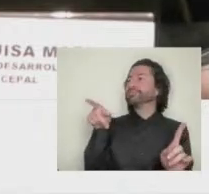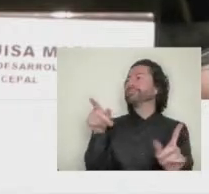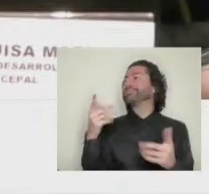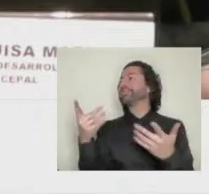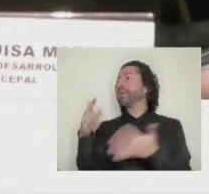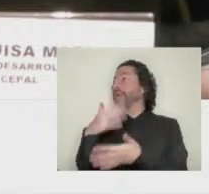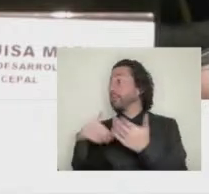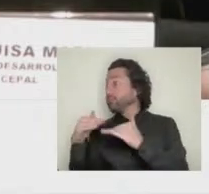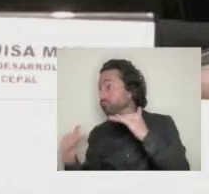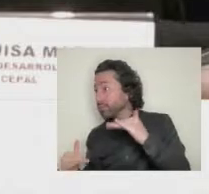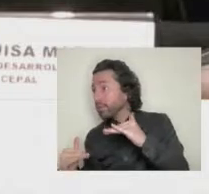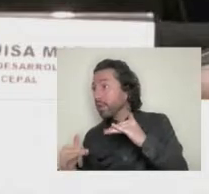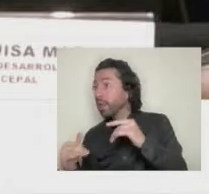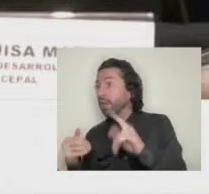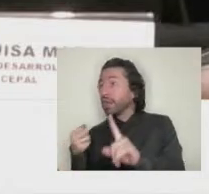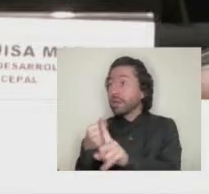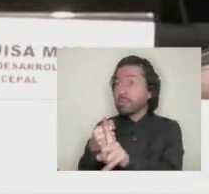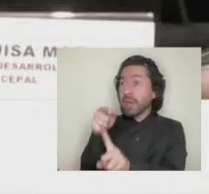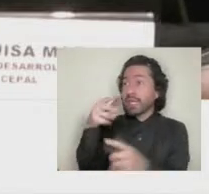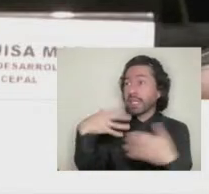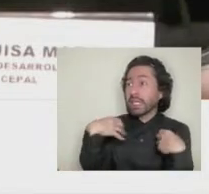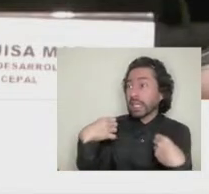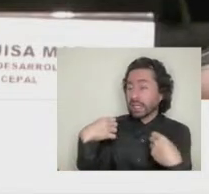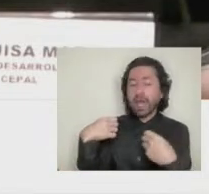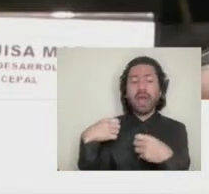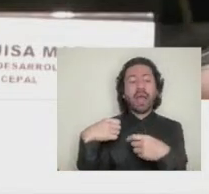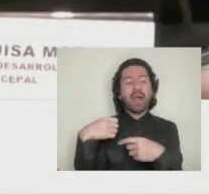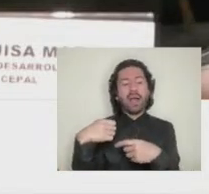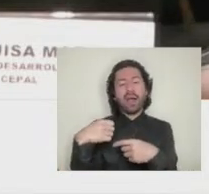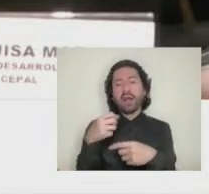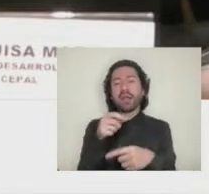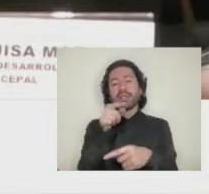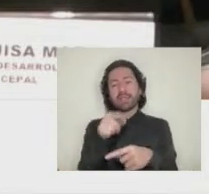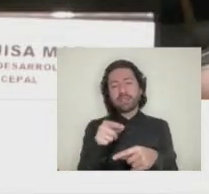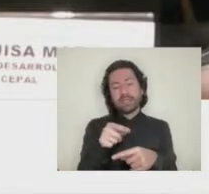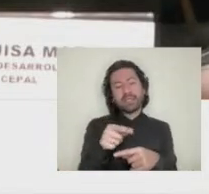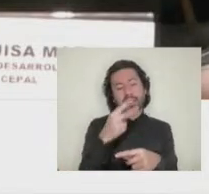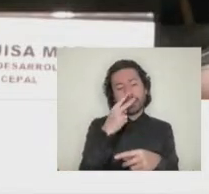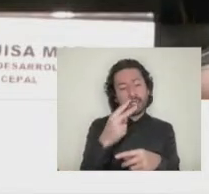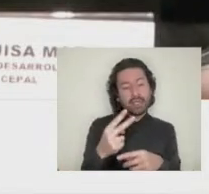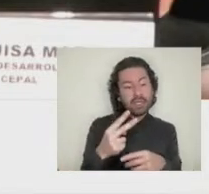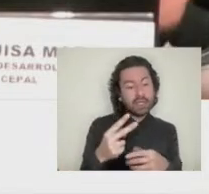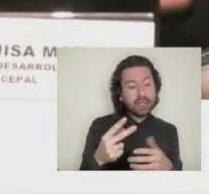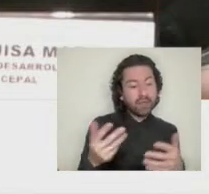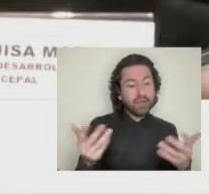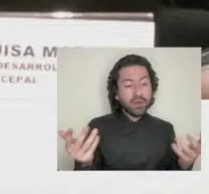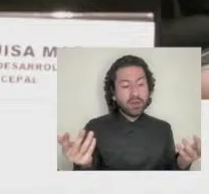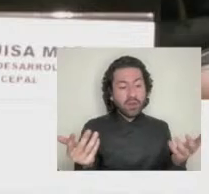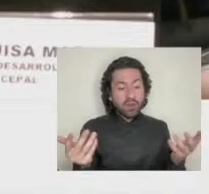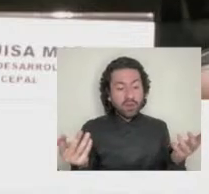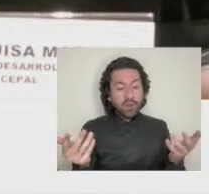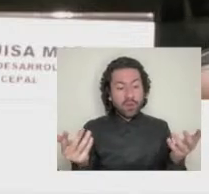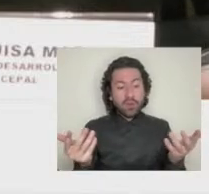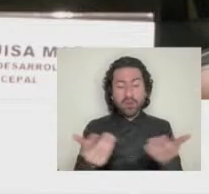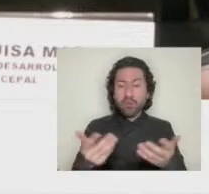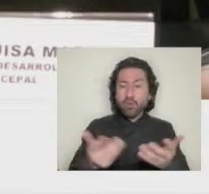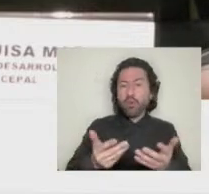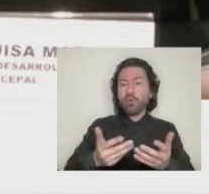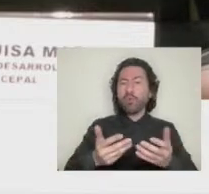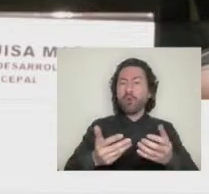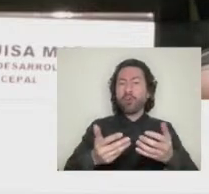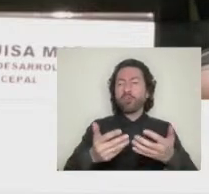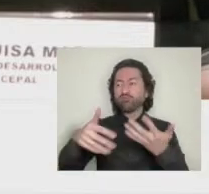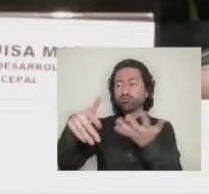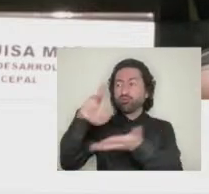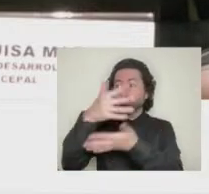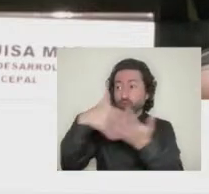social inequalities have upon health through what we have already seen, the primary axis of the